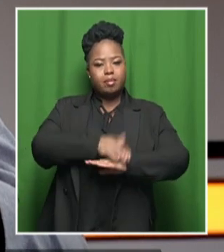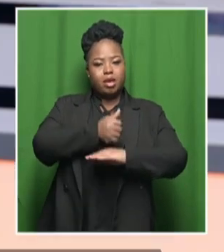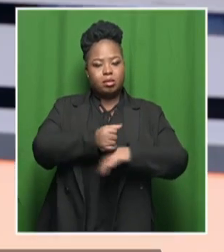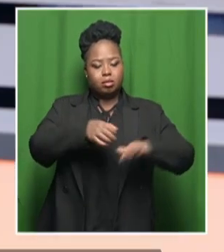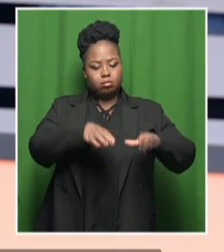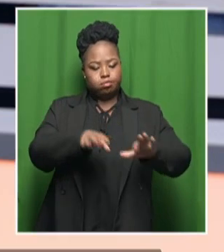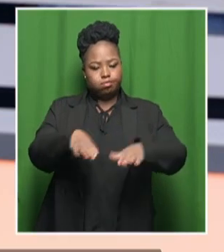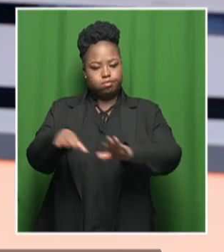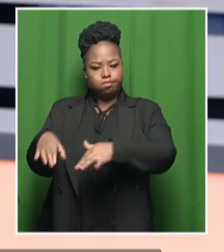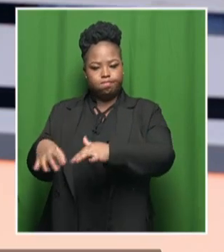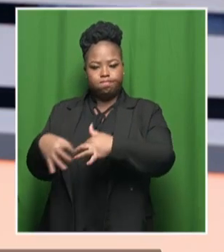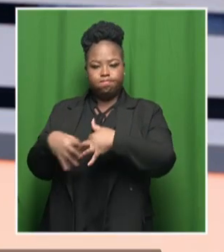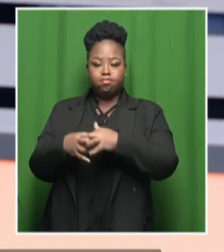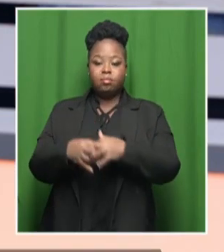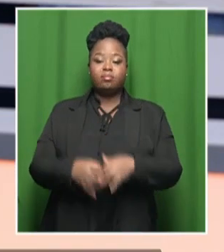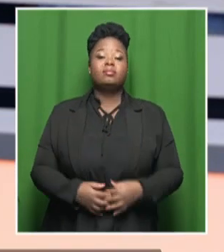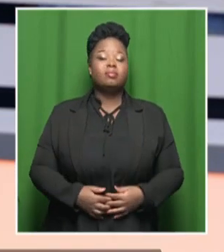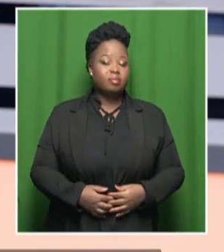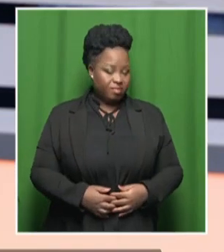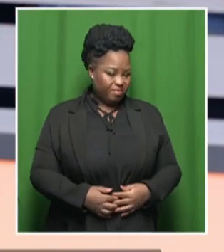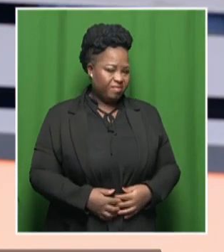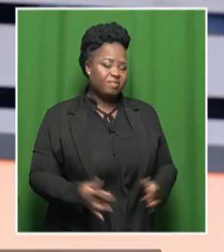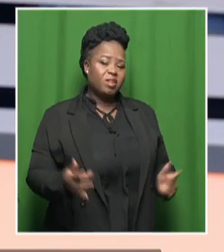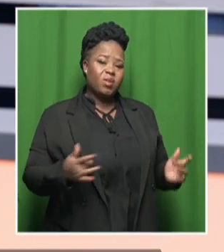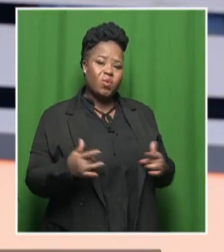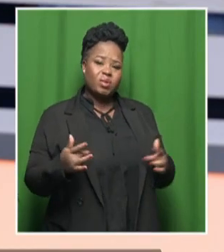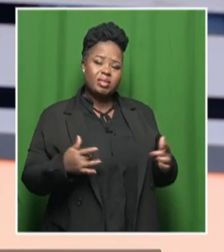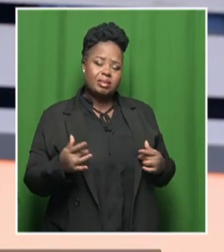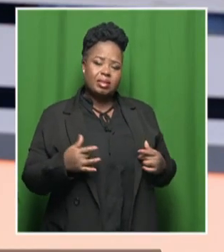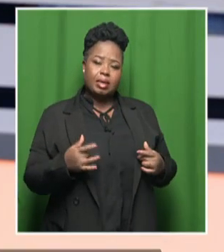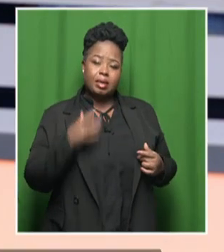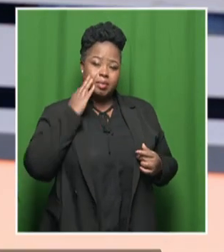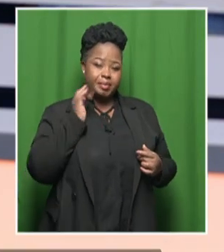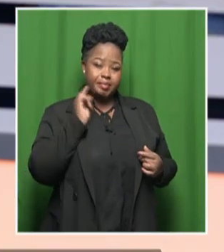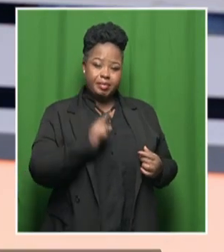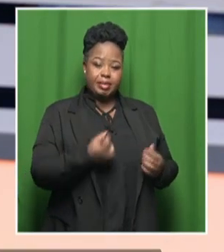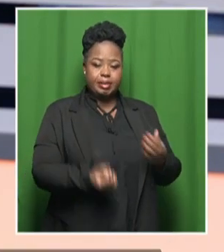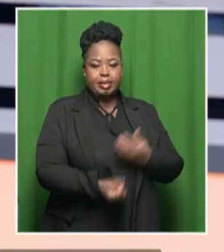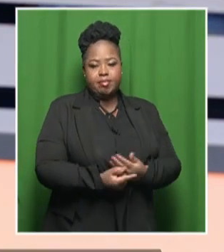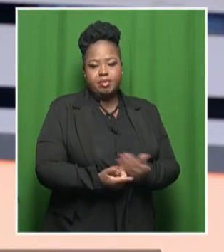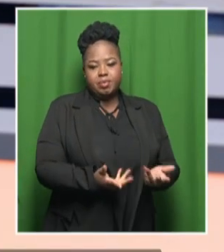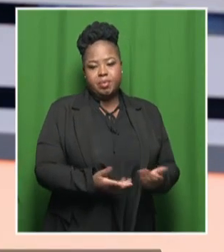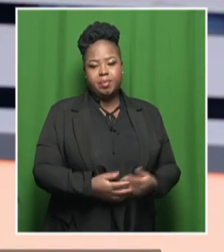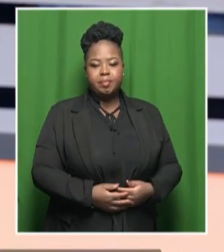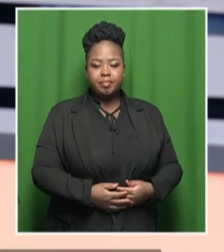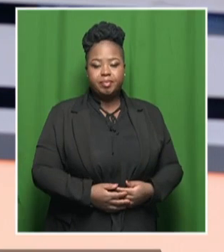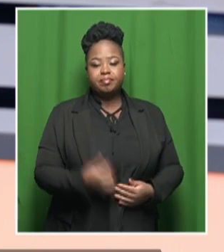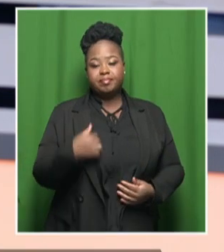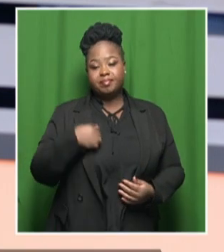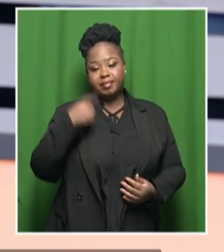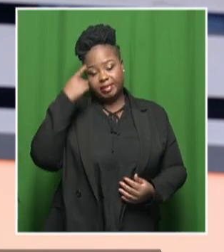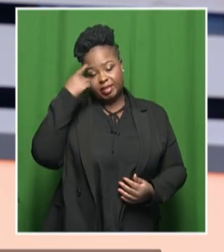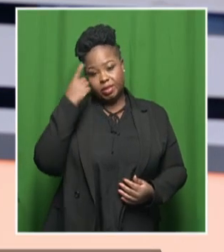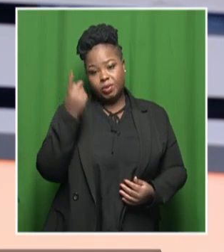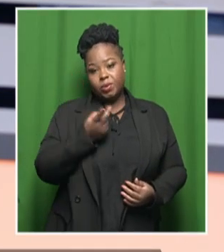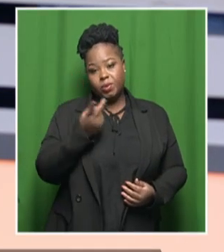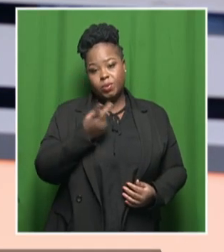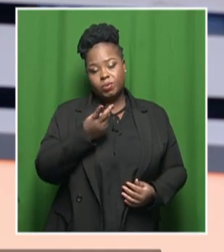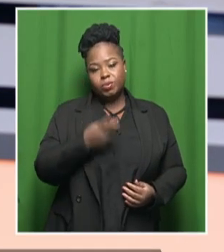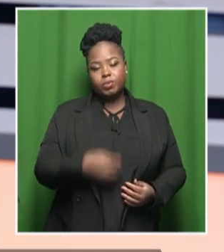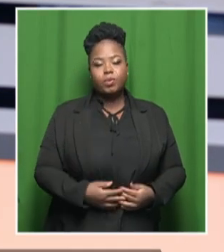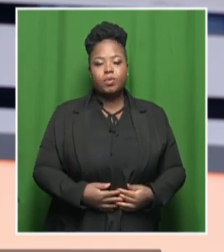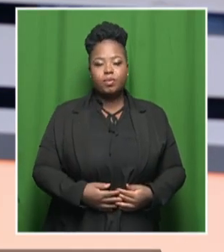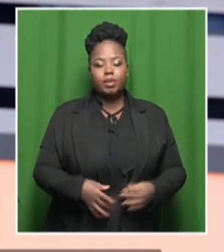it is a worry, it is a big concern when these things start happening. And I suppose one thing that we need to,